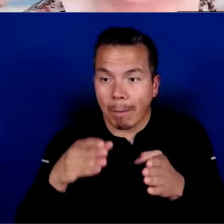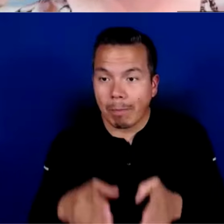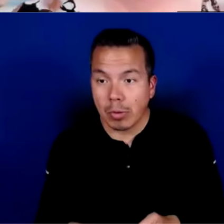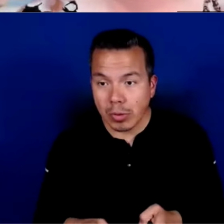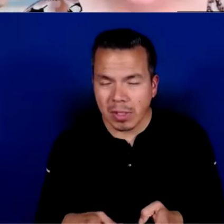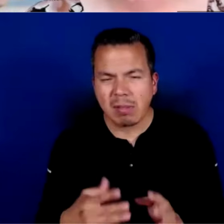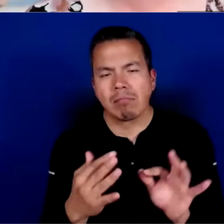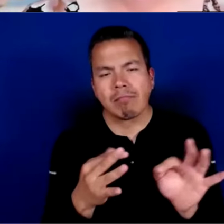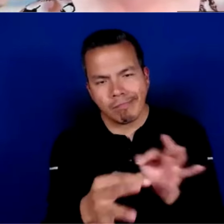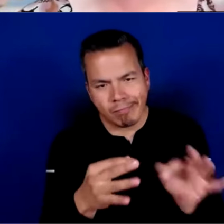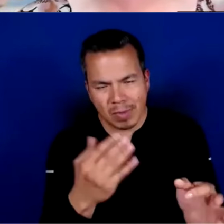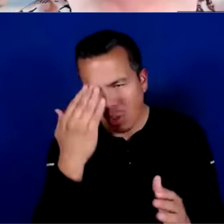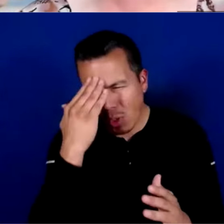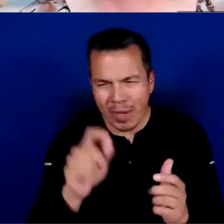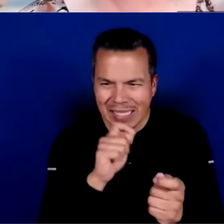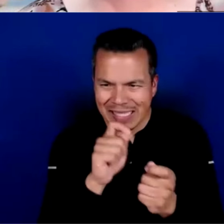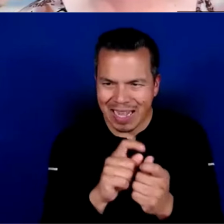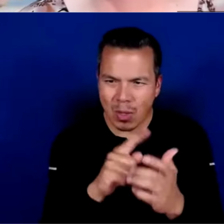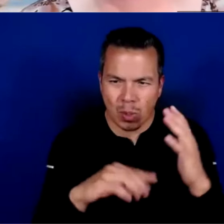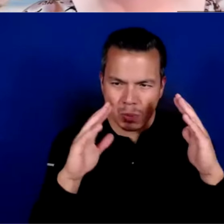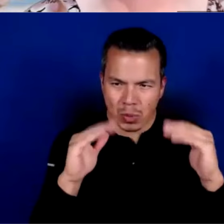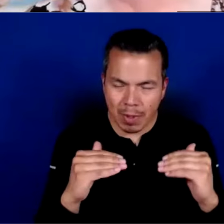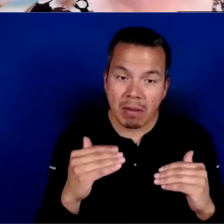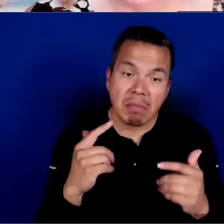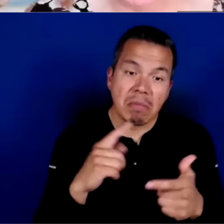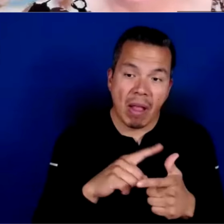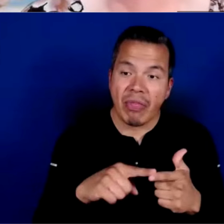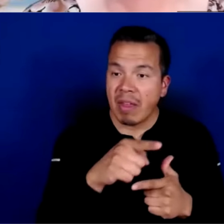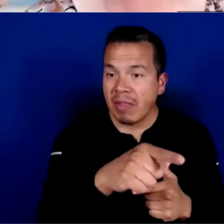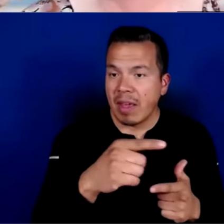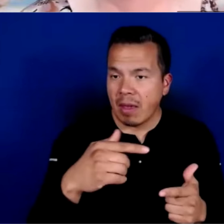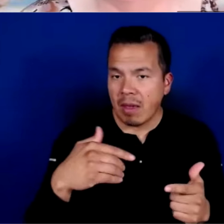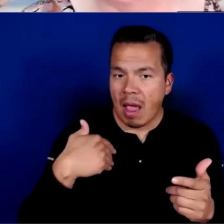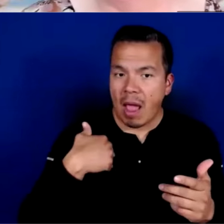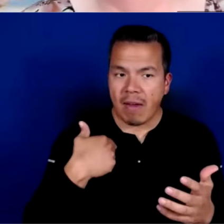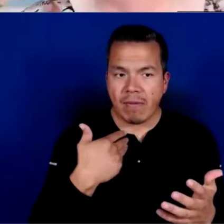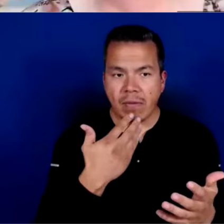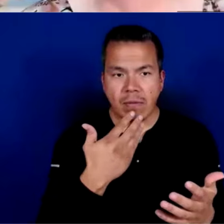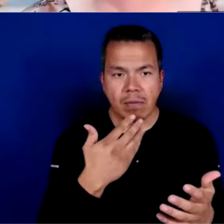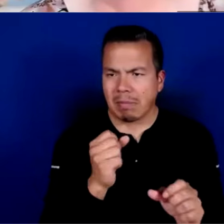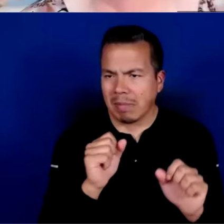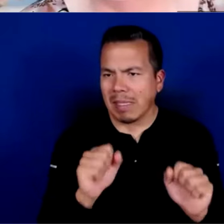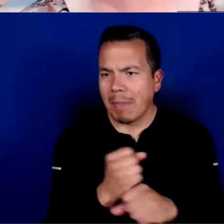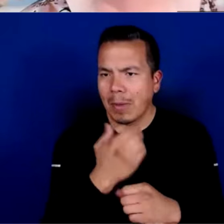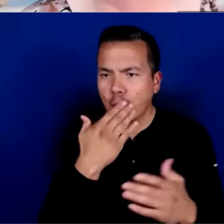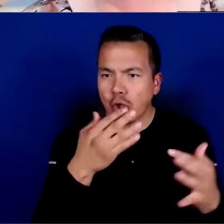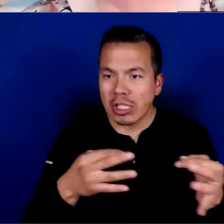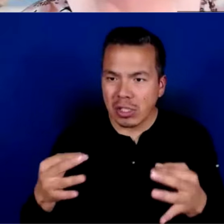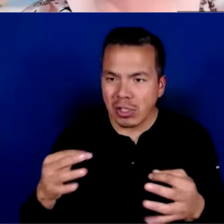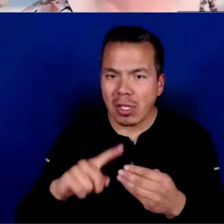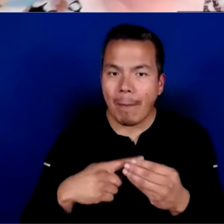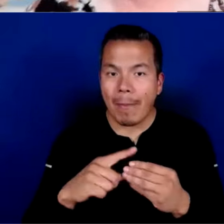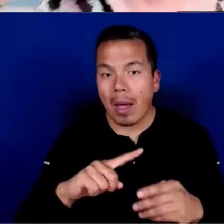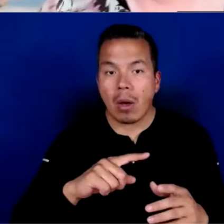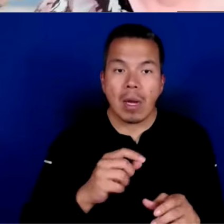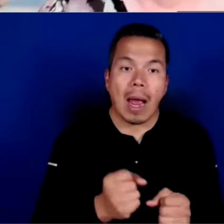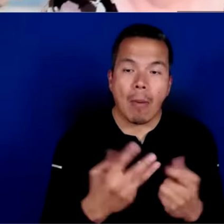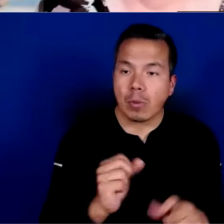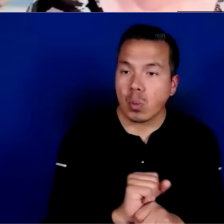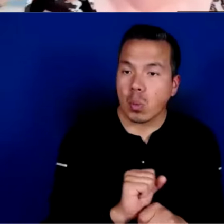expect and they could make an informed decision about whether or not they wanted to work and earn this additional income.